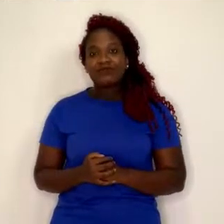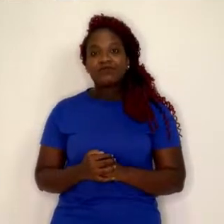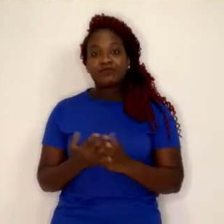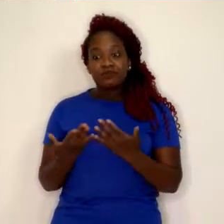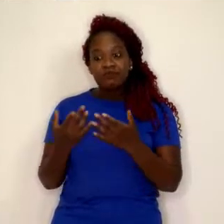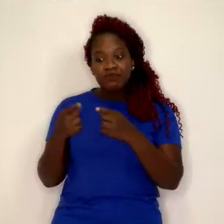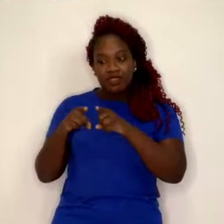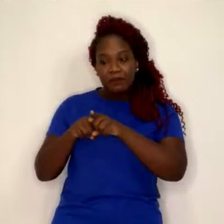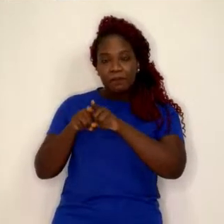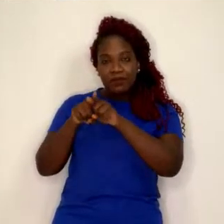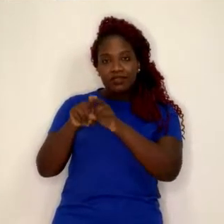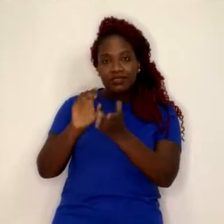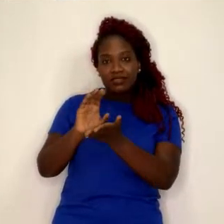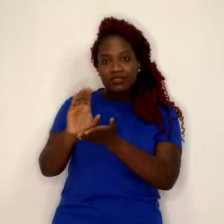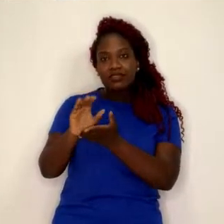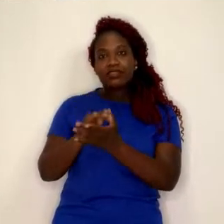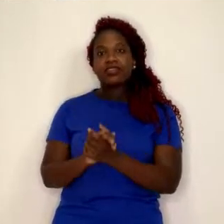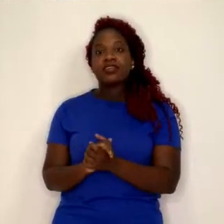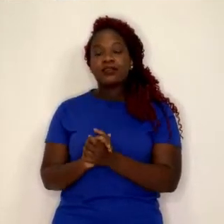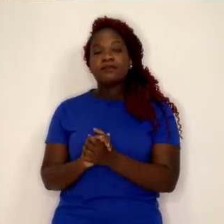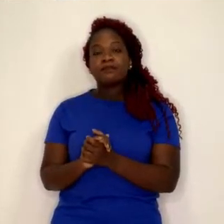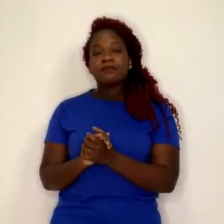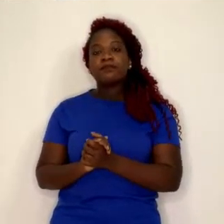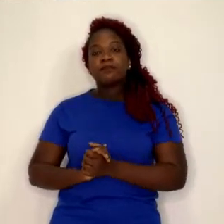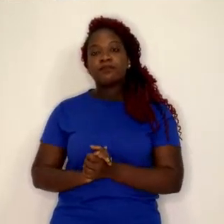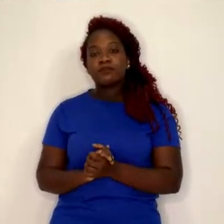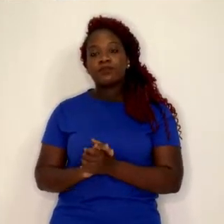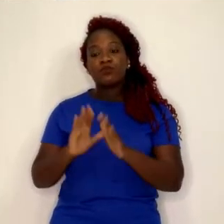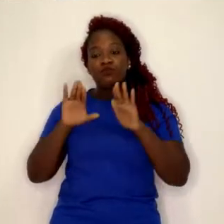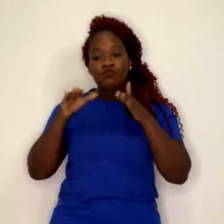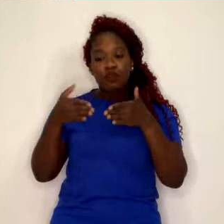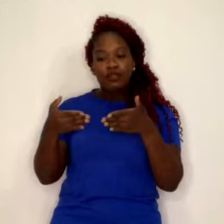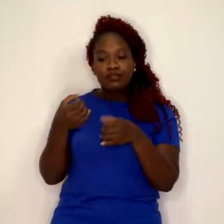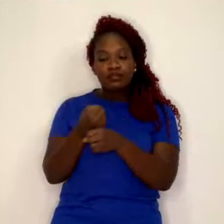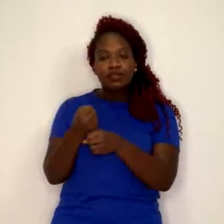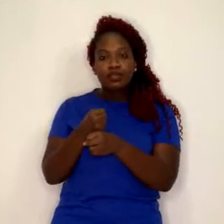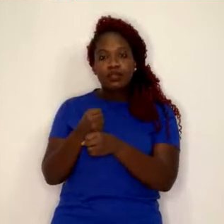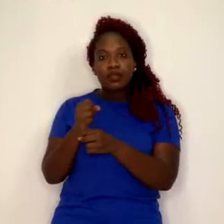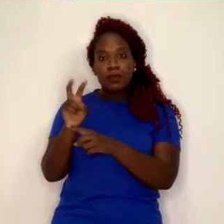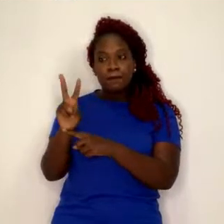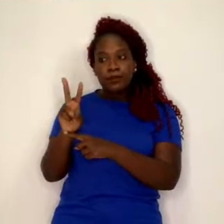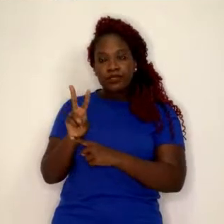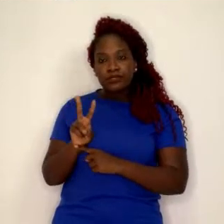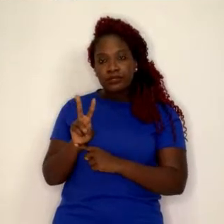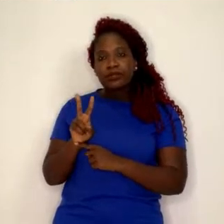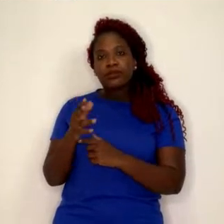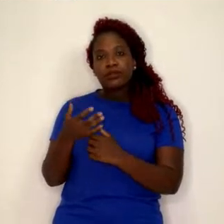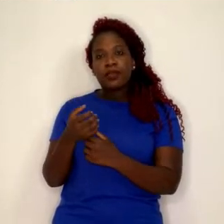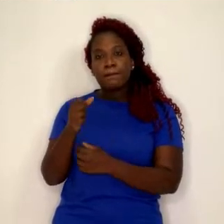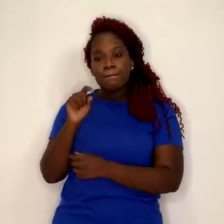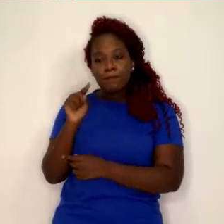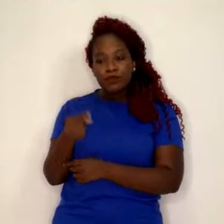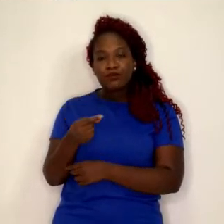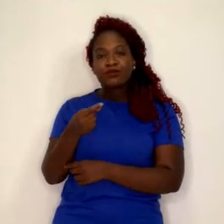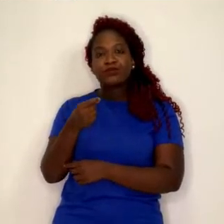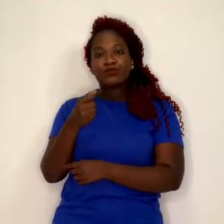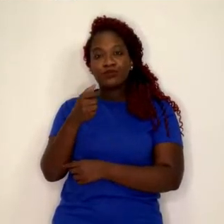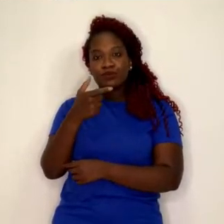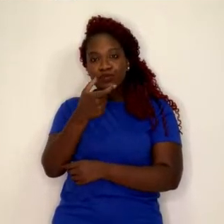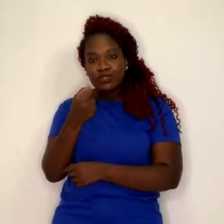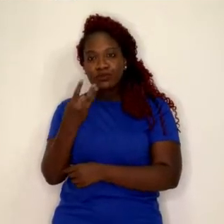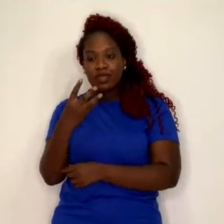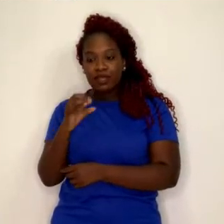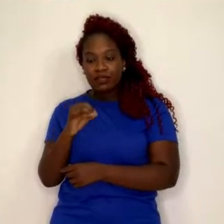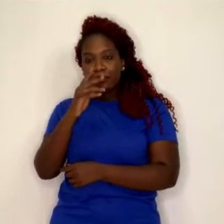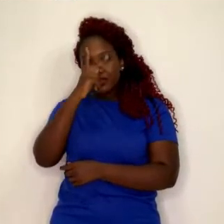a research idea, Big Data, that was developed specifically for our forum. And they have interviewed